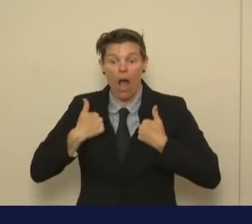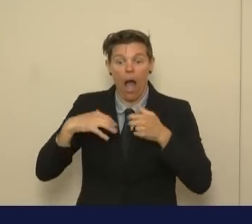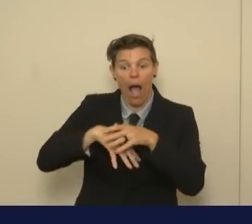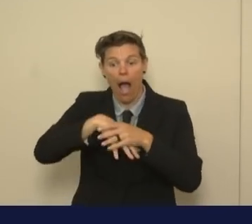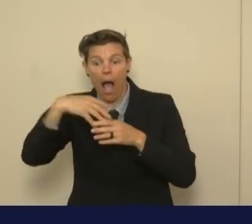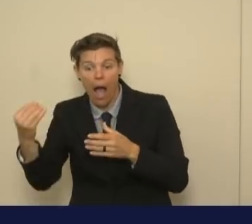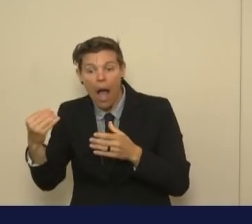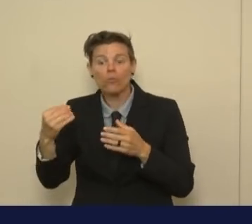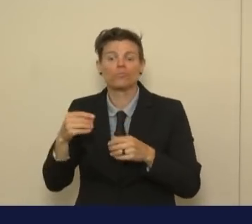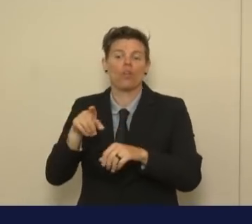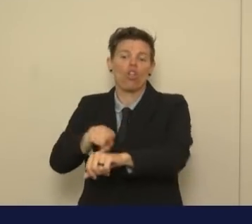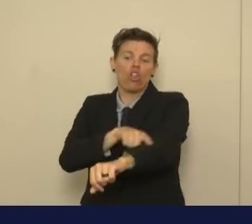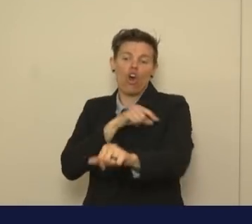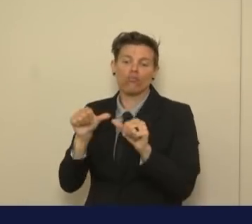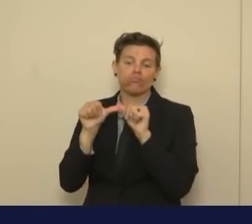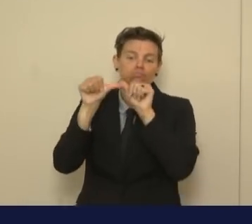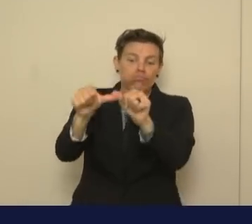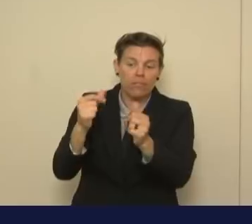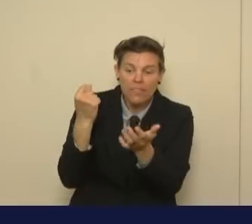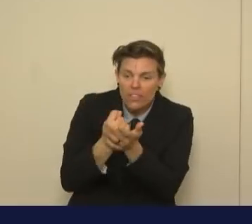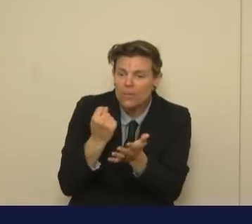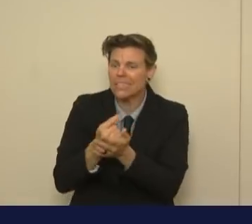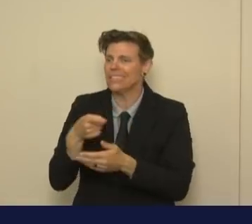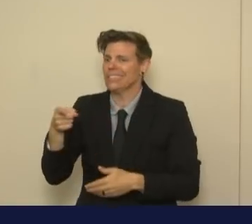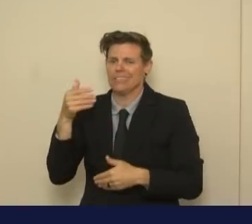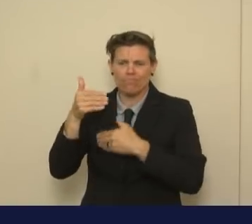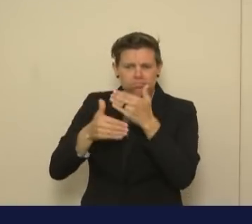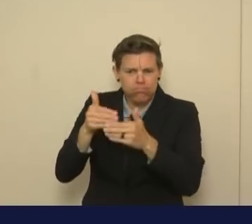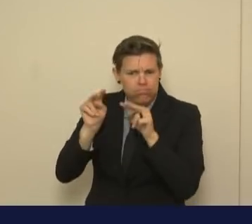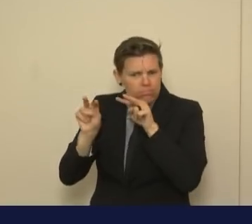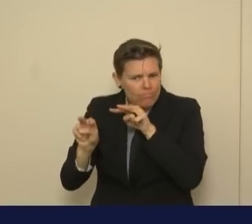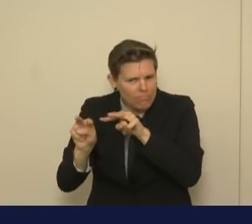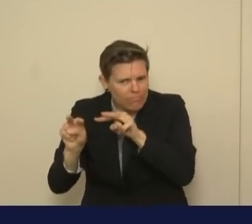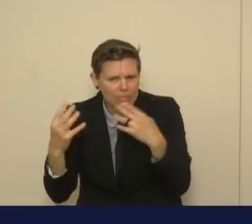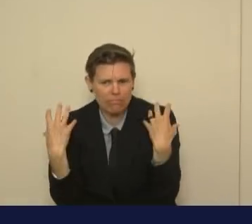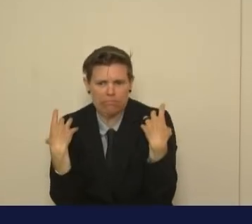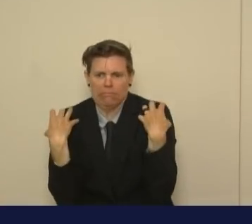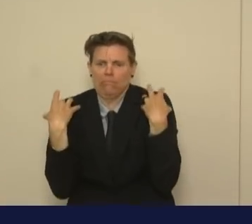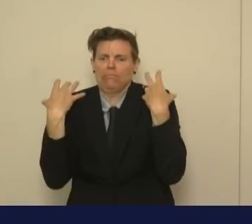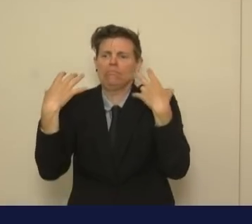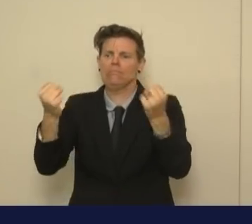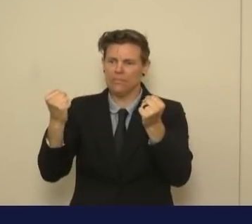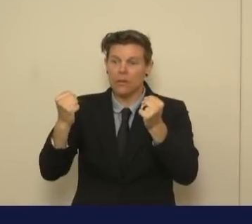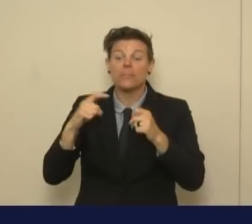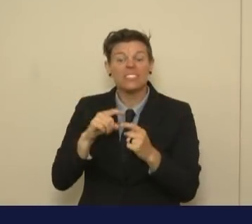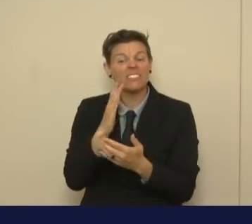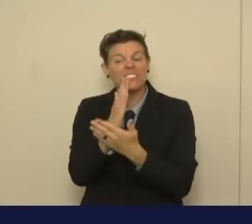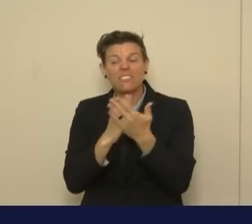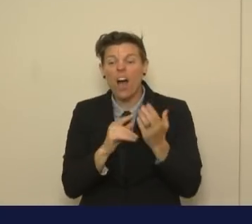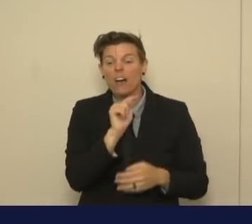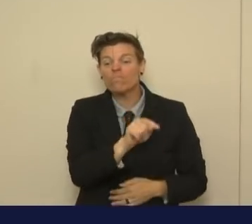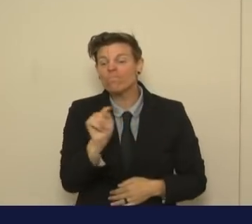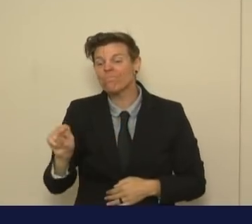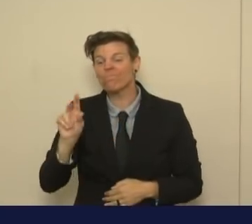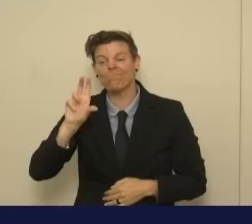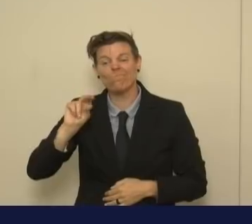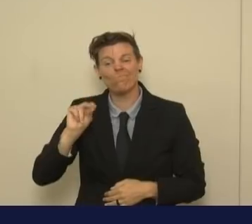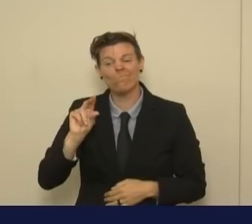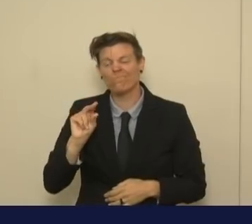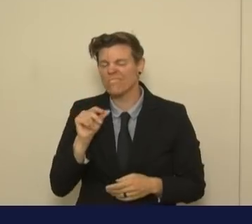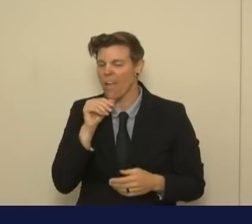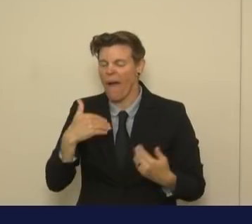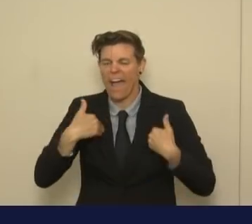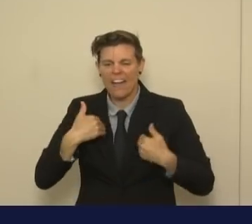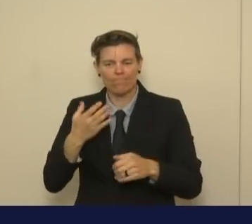care, and talking to family members who had to say goodbye to their loved ones or didn't get to say goodbye, and how difficult